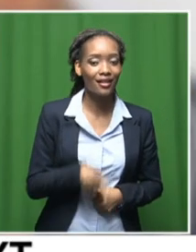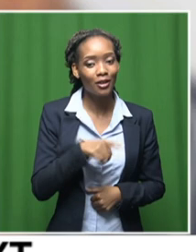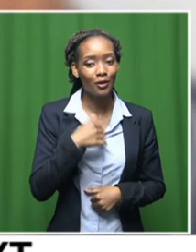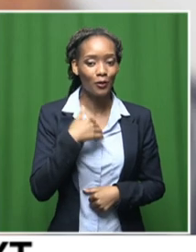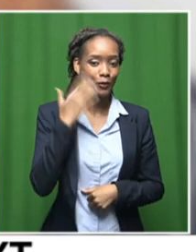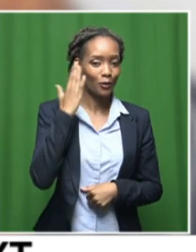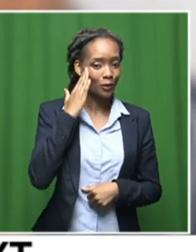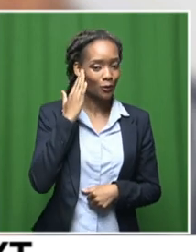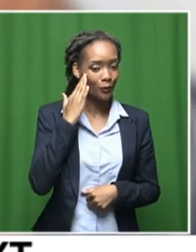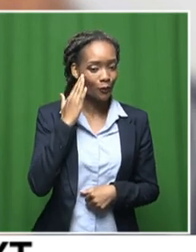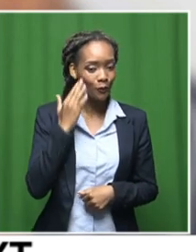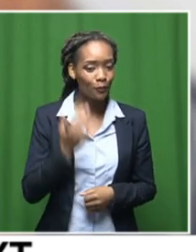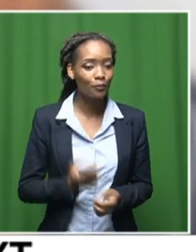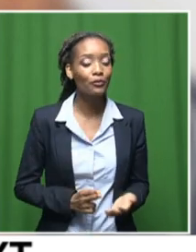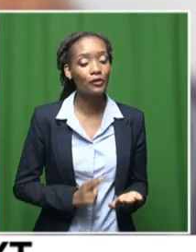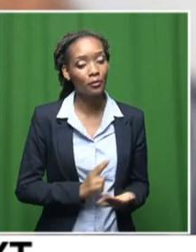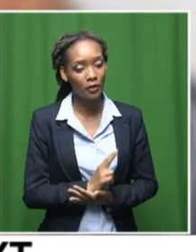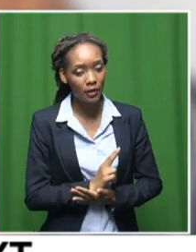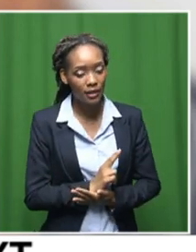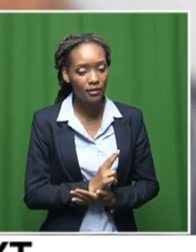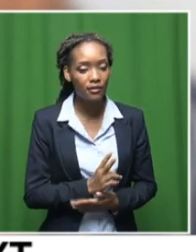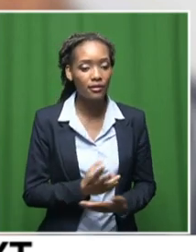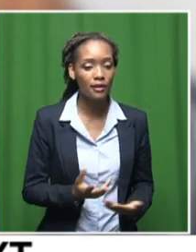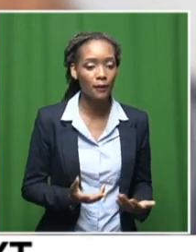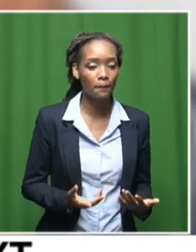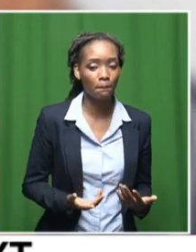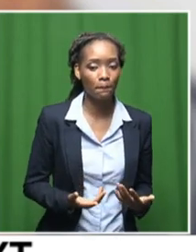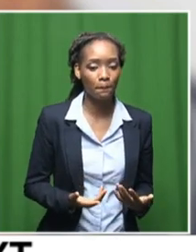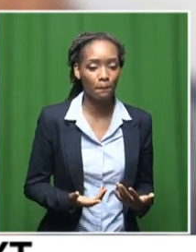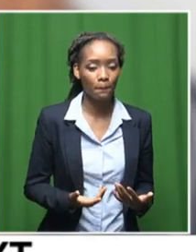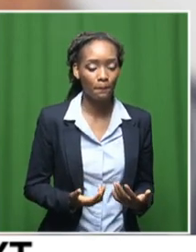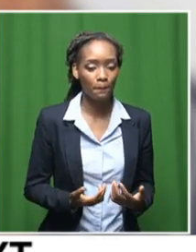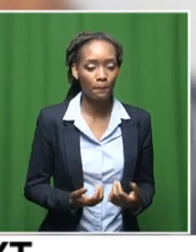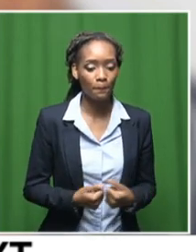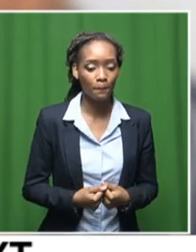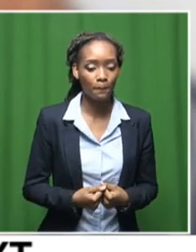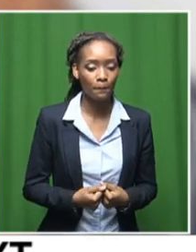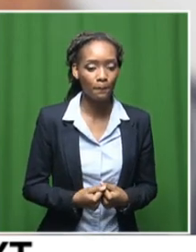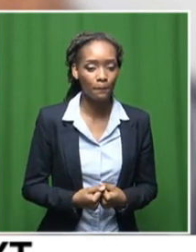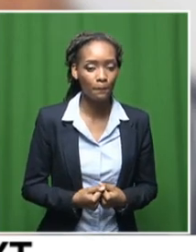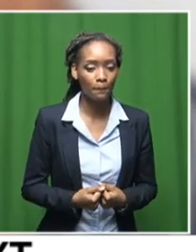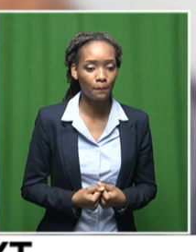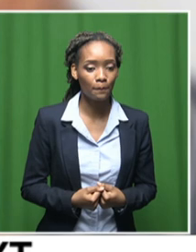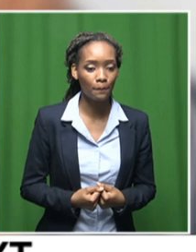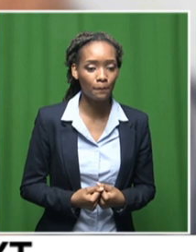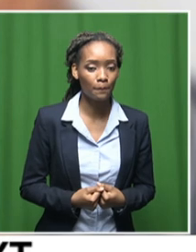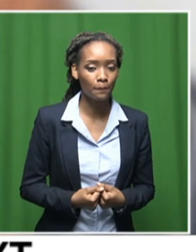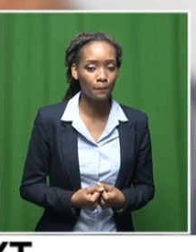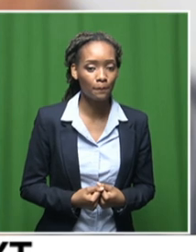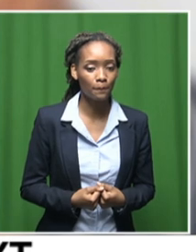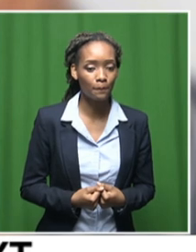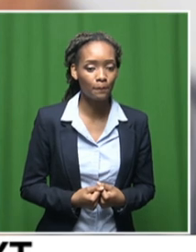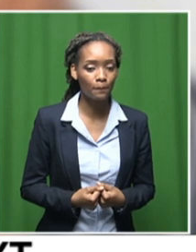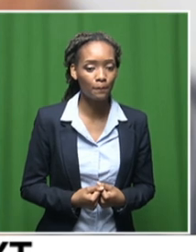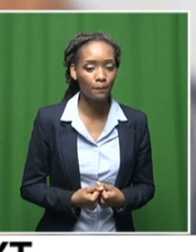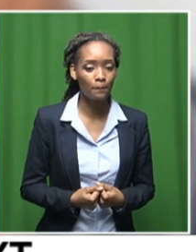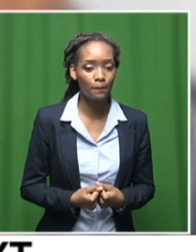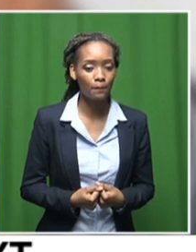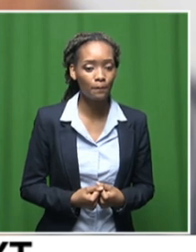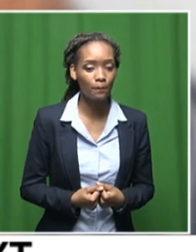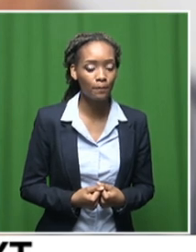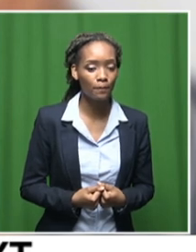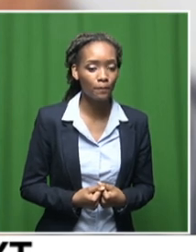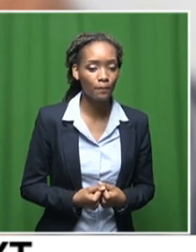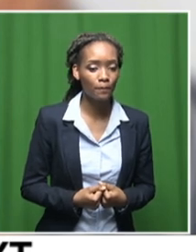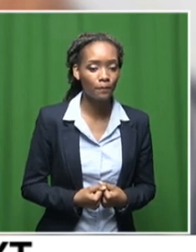to be honest, there you will get the hardcore critics. You will know when you walk out of that town, okay, this is what it's